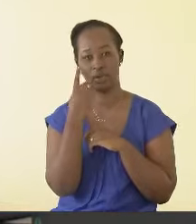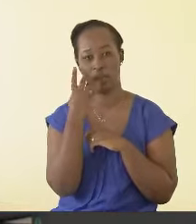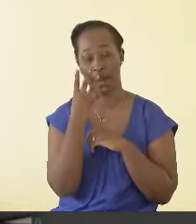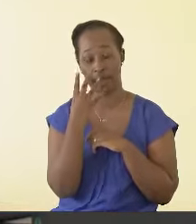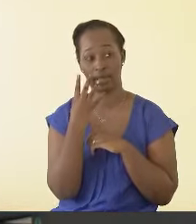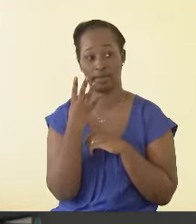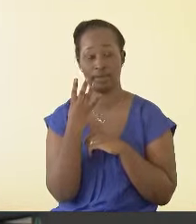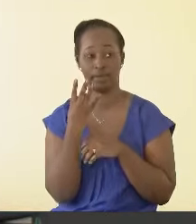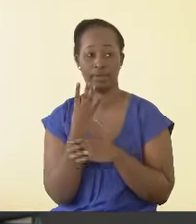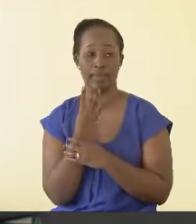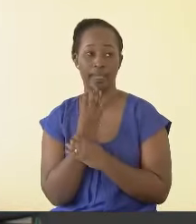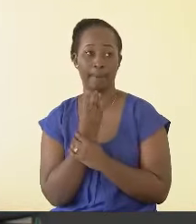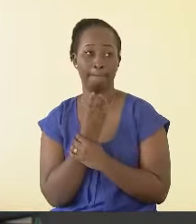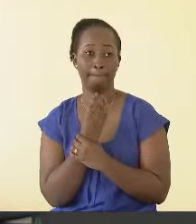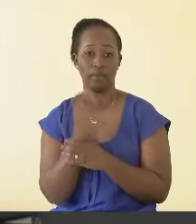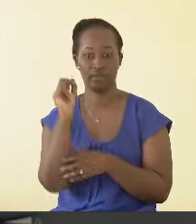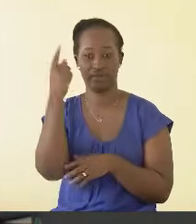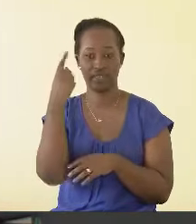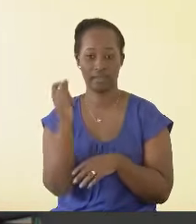our first month.